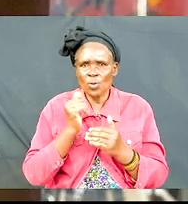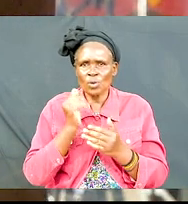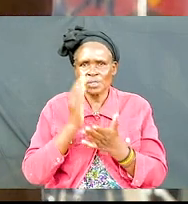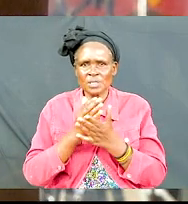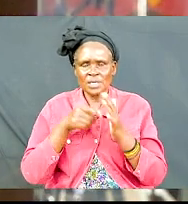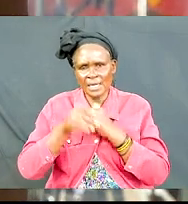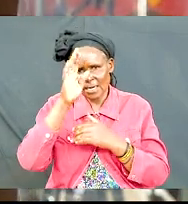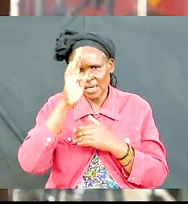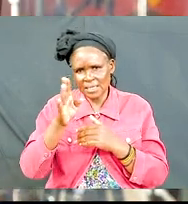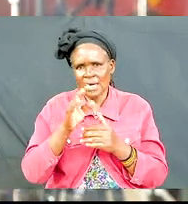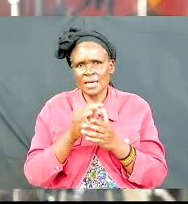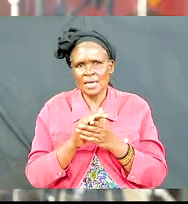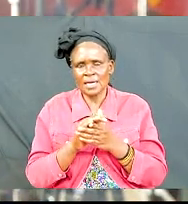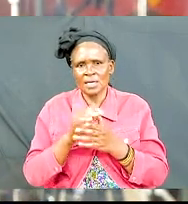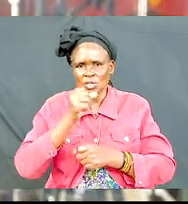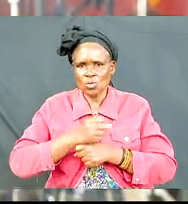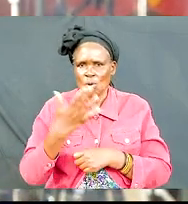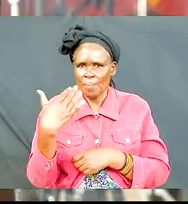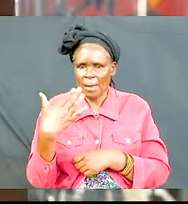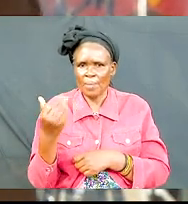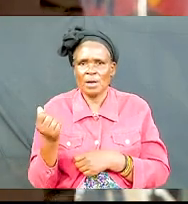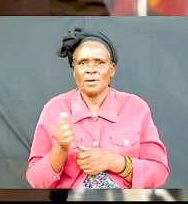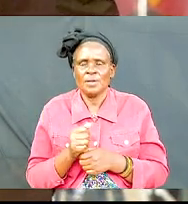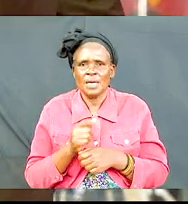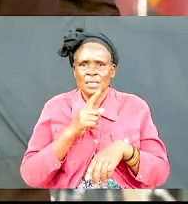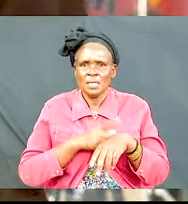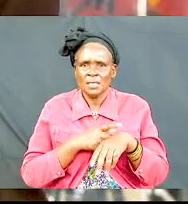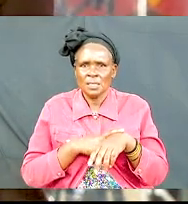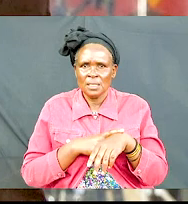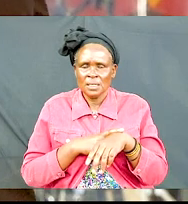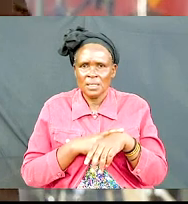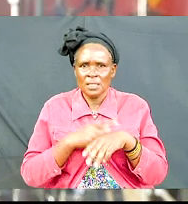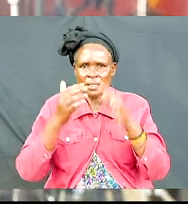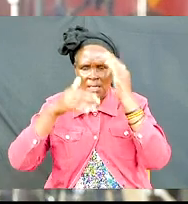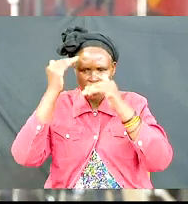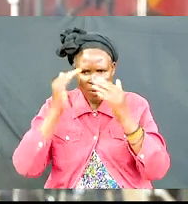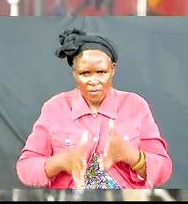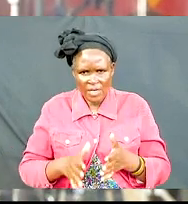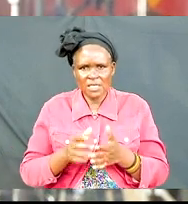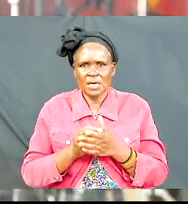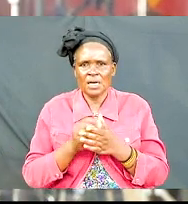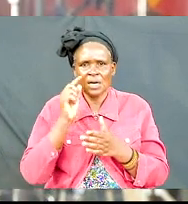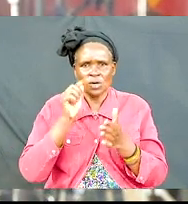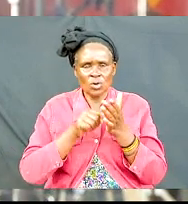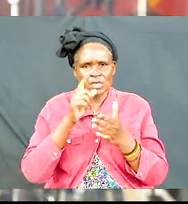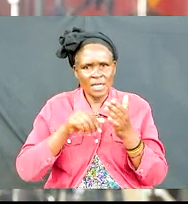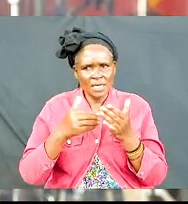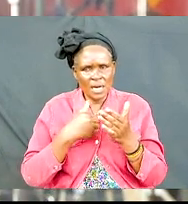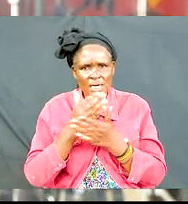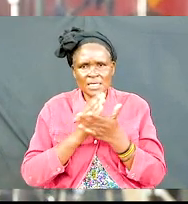school take-home paper when the professor thought that he would make some